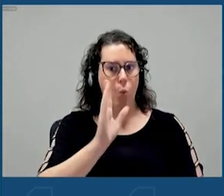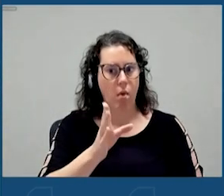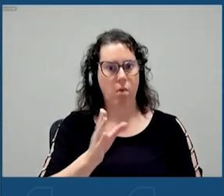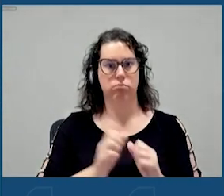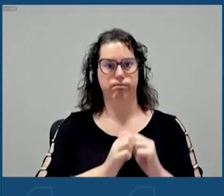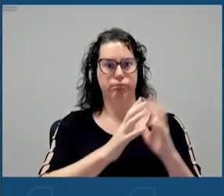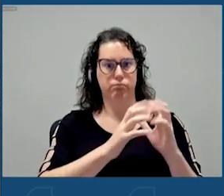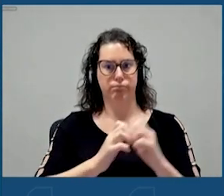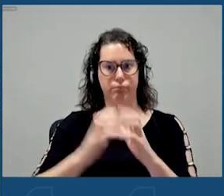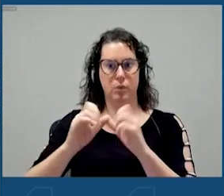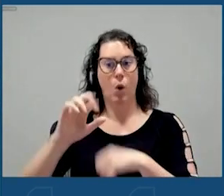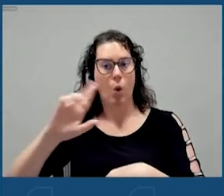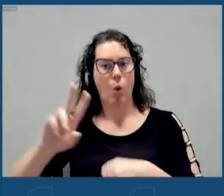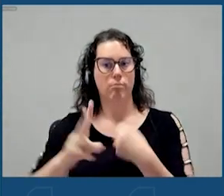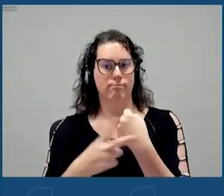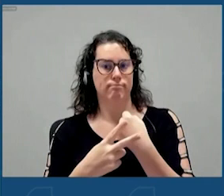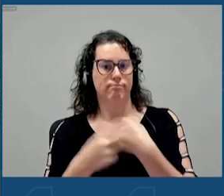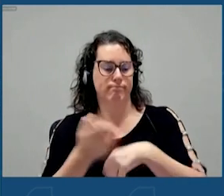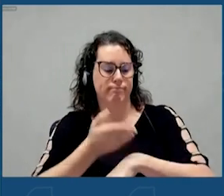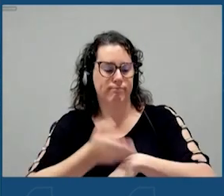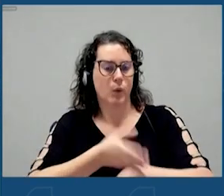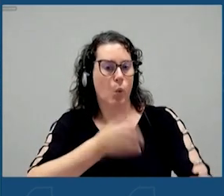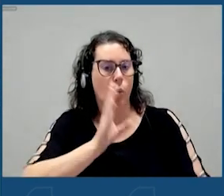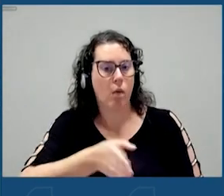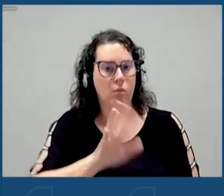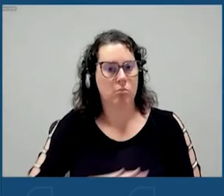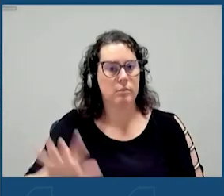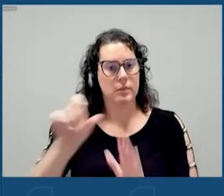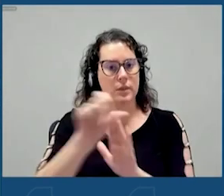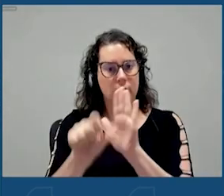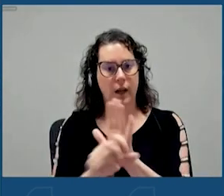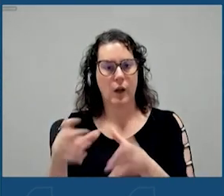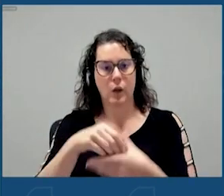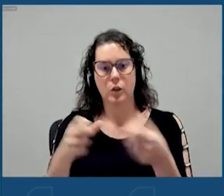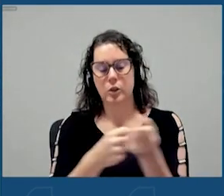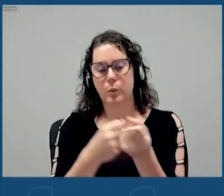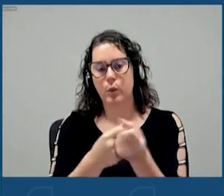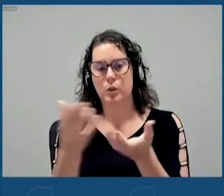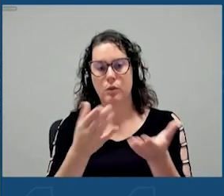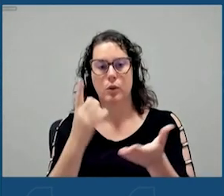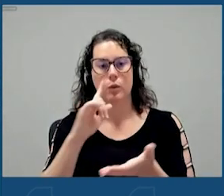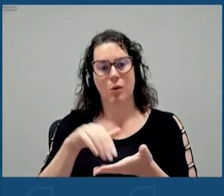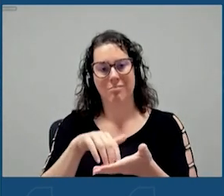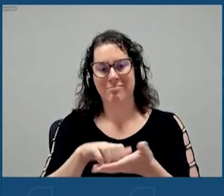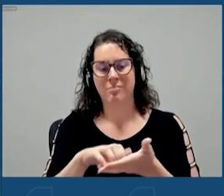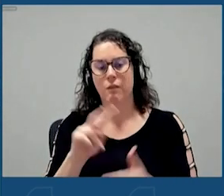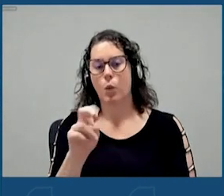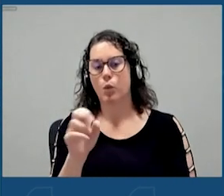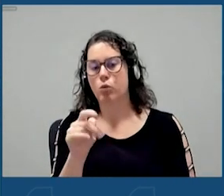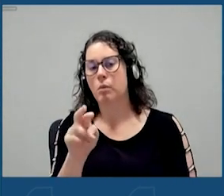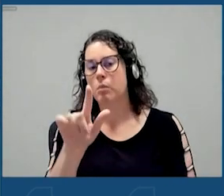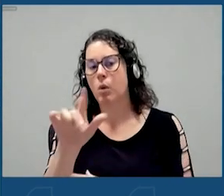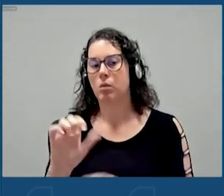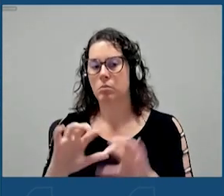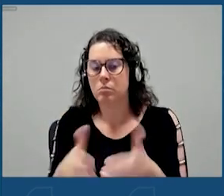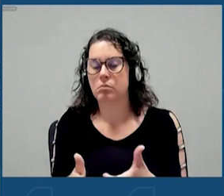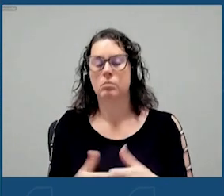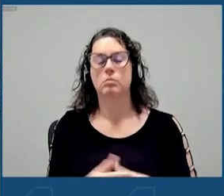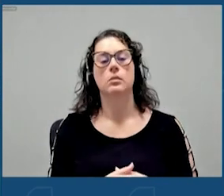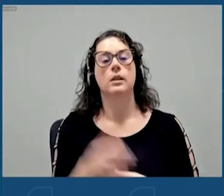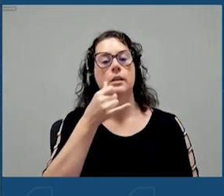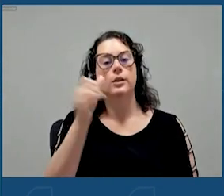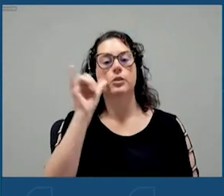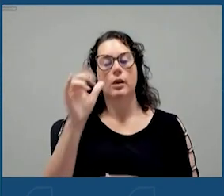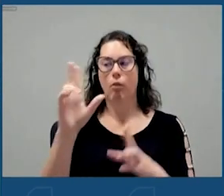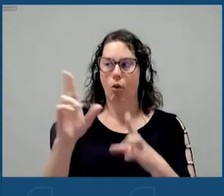or preserved across the state, including support services for vulnerable populations. Yesterday, I had the honor to attend an